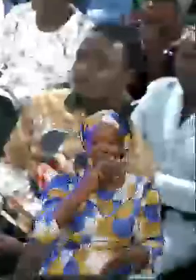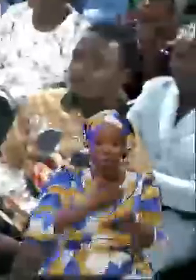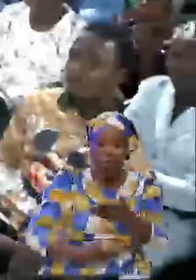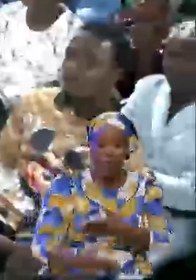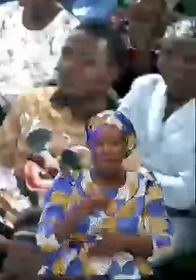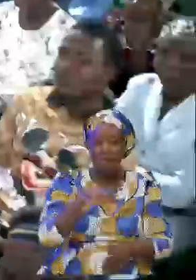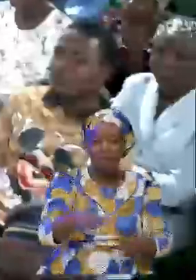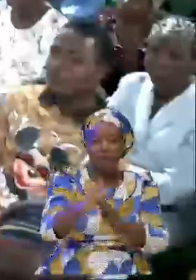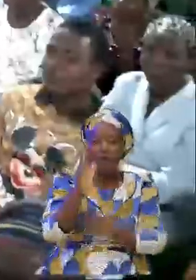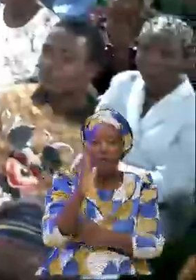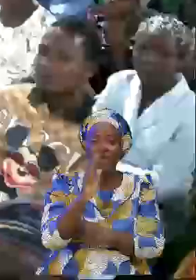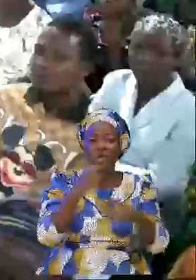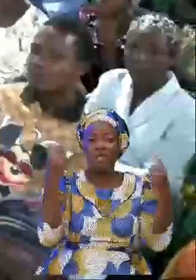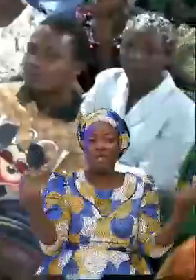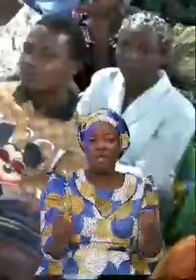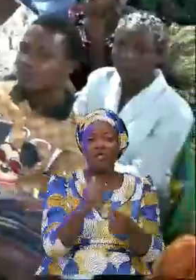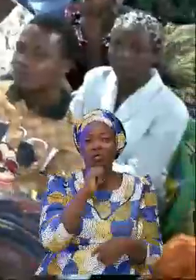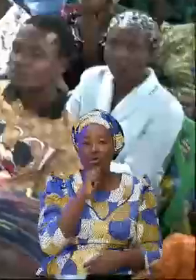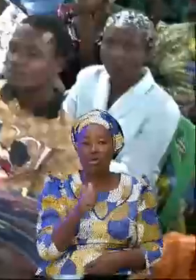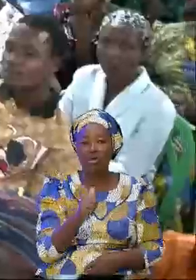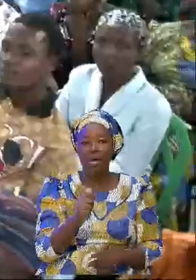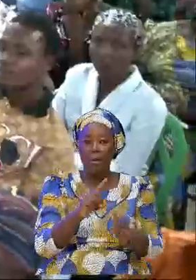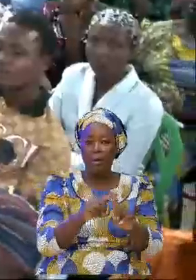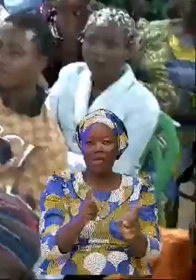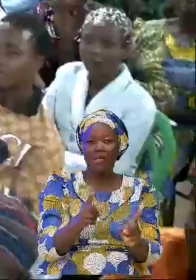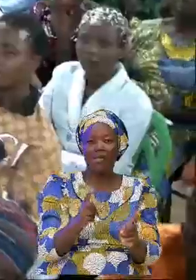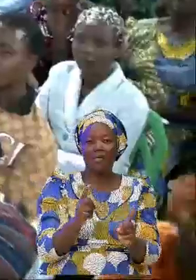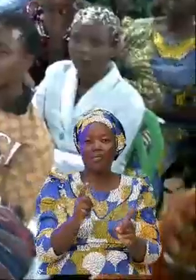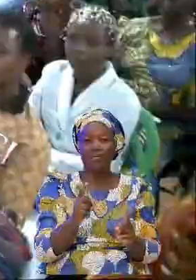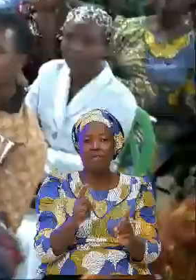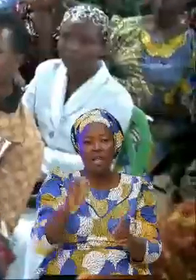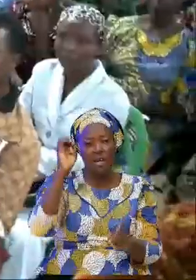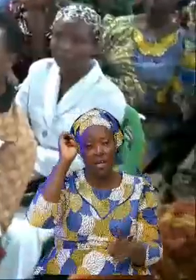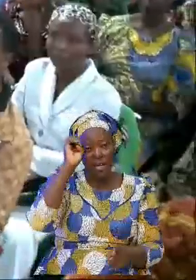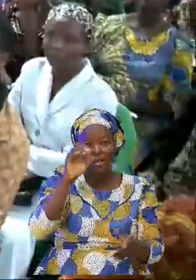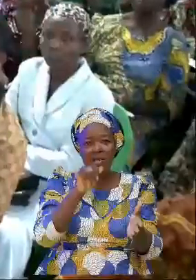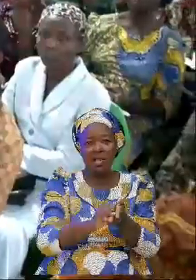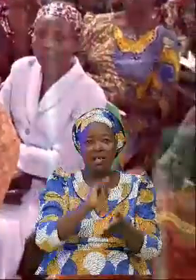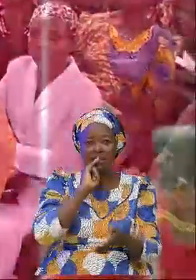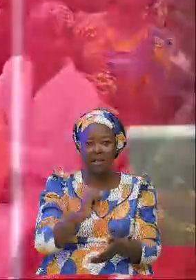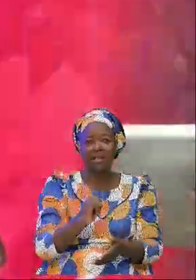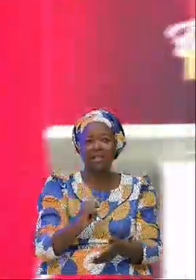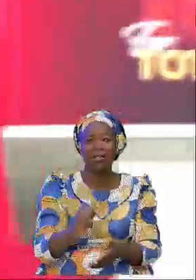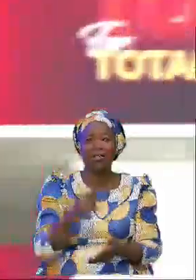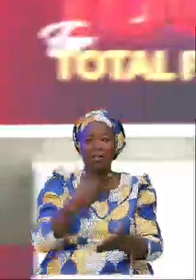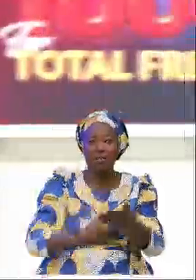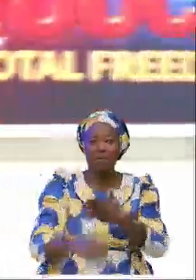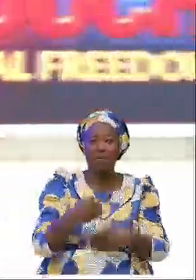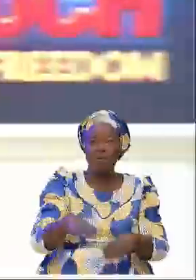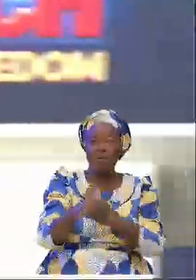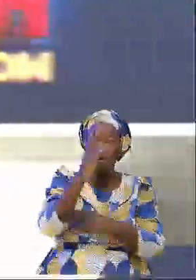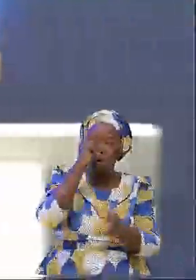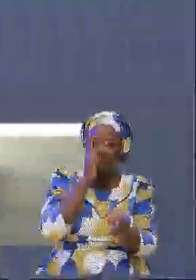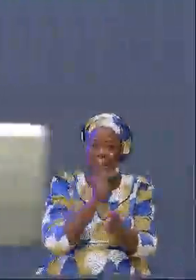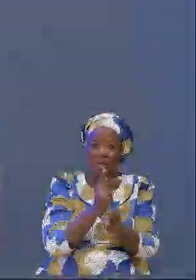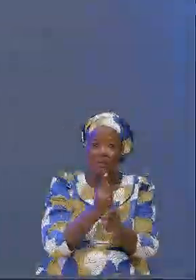We know that whosoever is born of God sinneth not, but